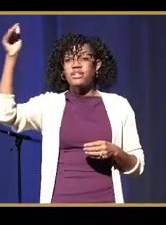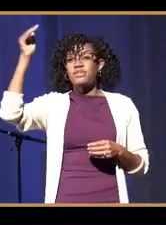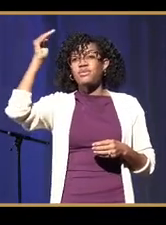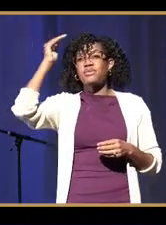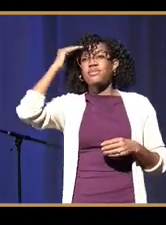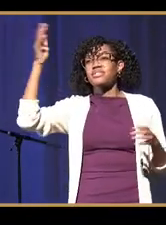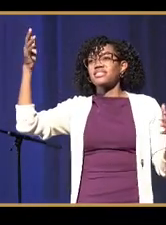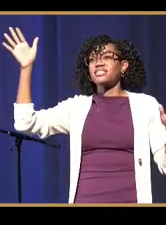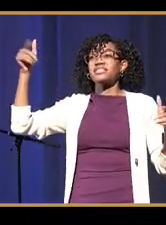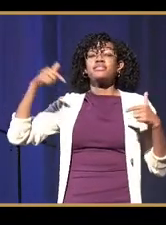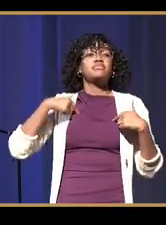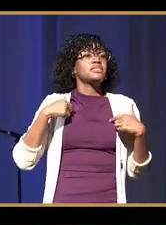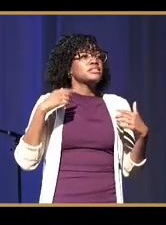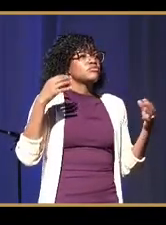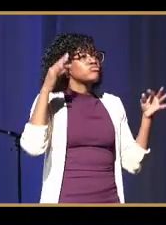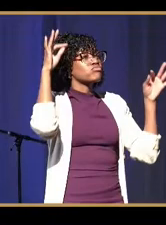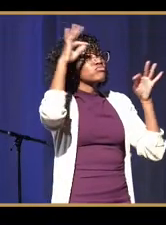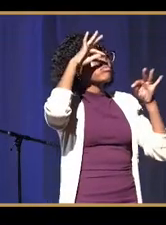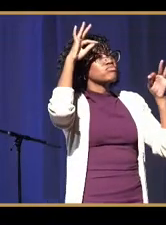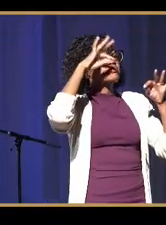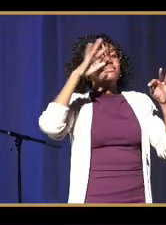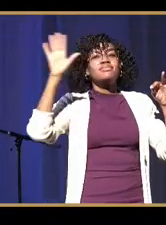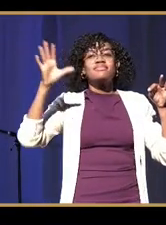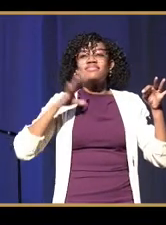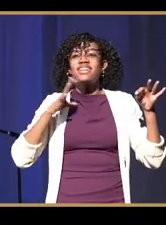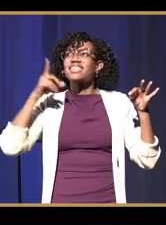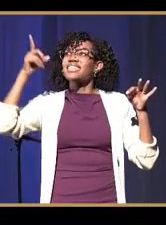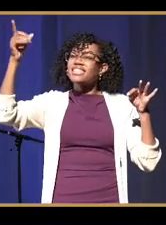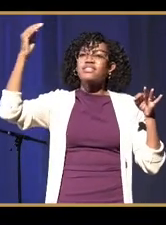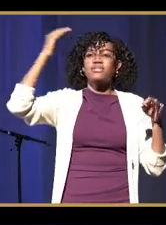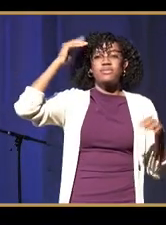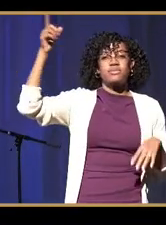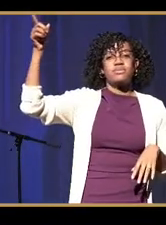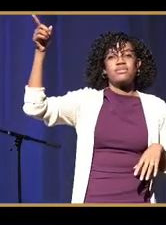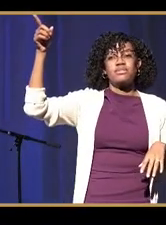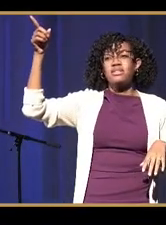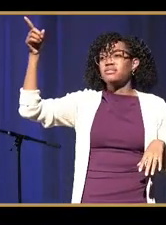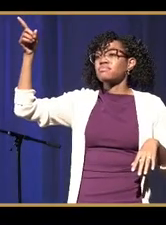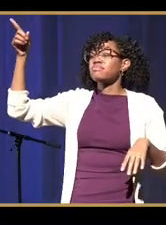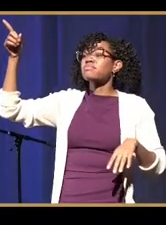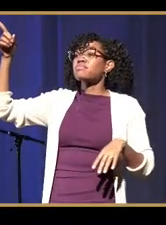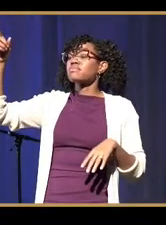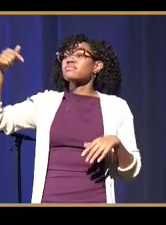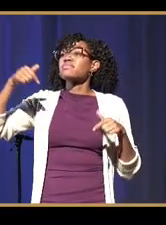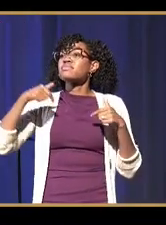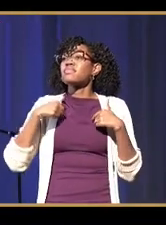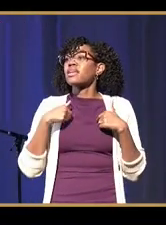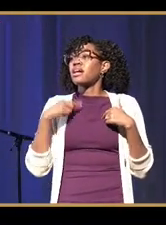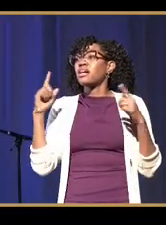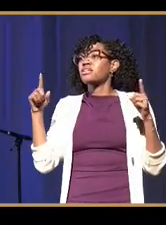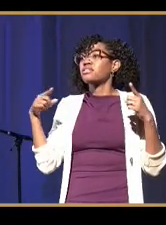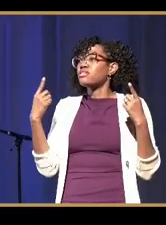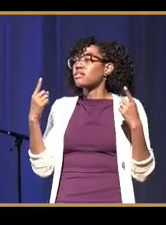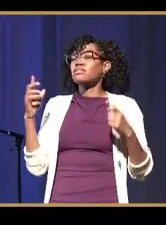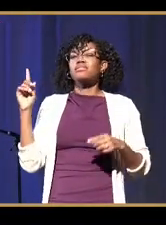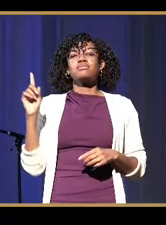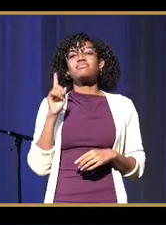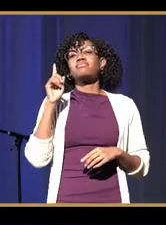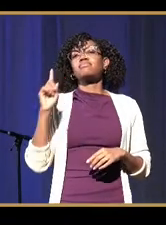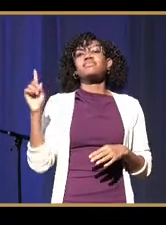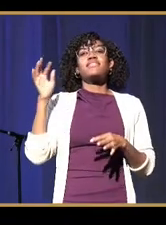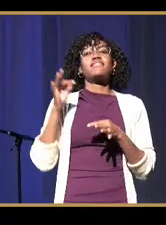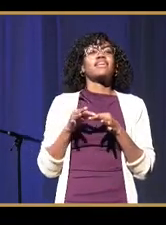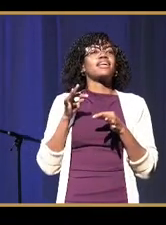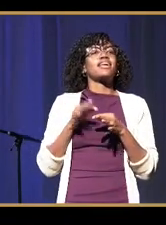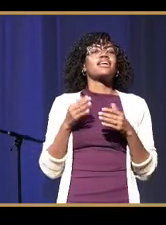to know, cause he knew. I didn't need to know, cause he knew. So I just walk by faith and